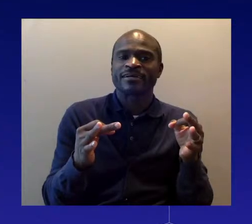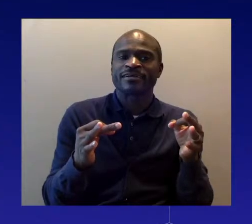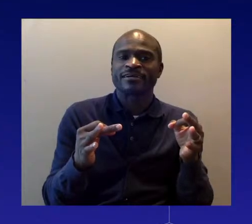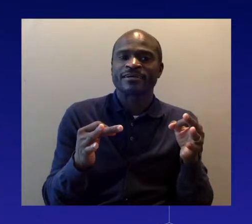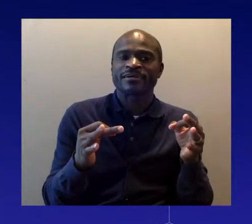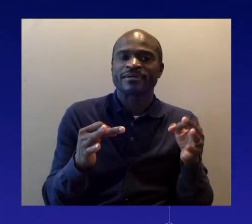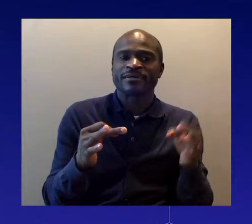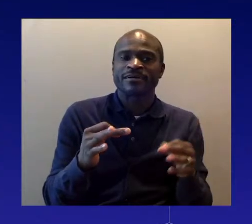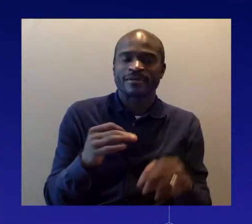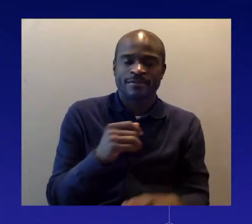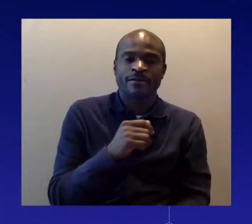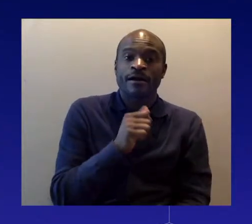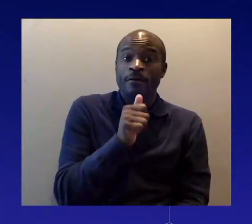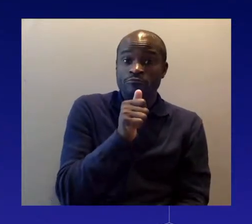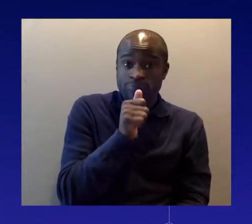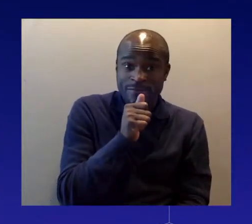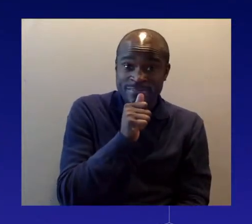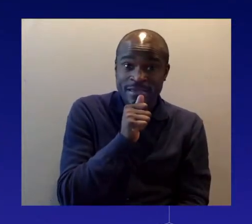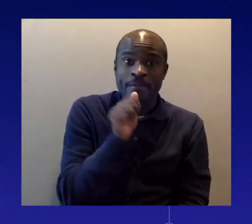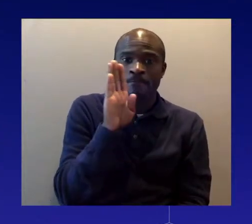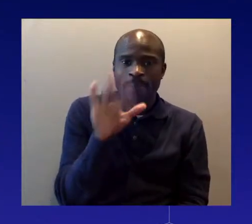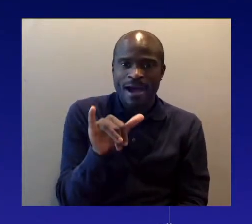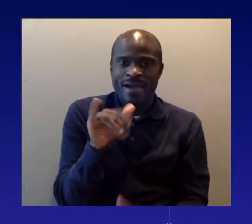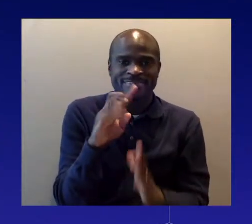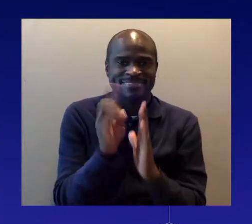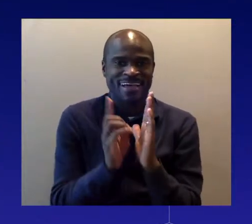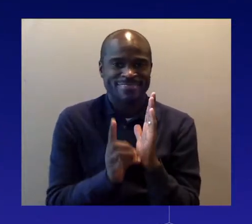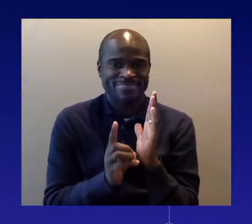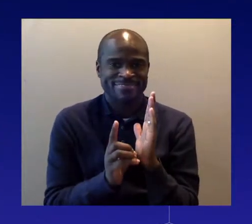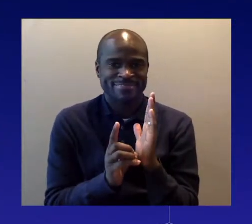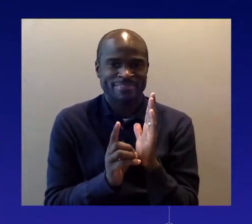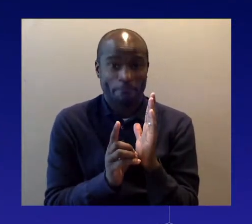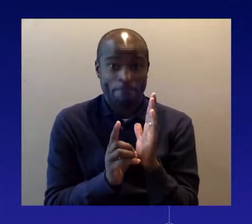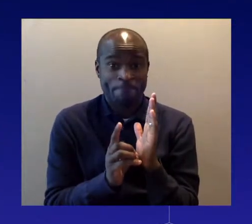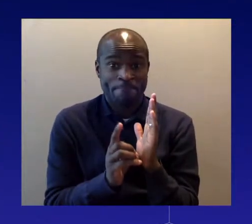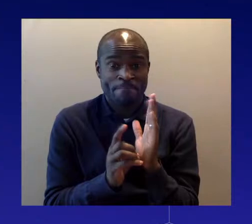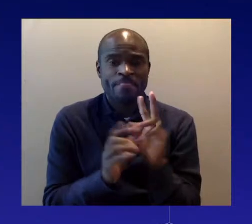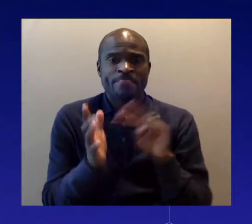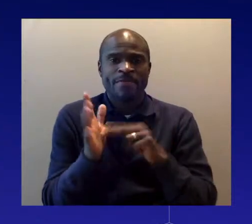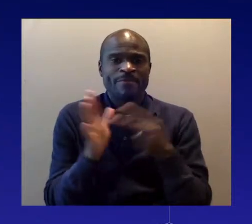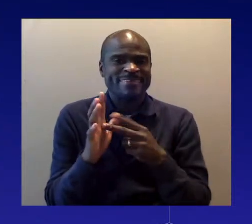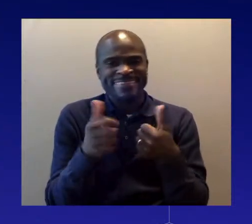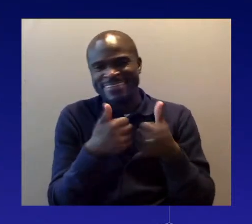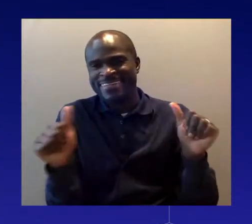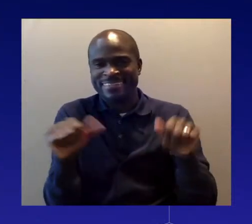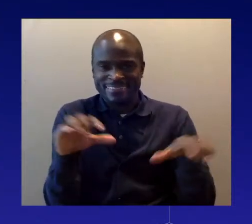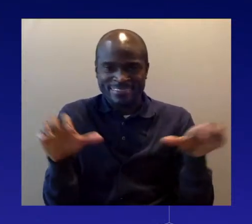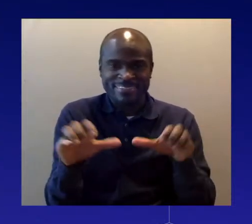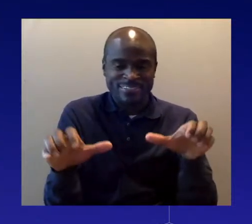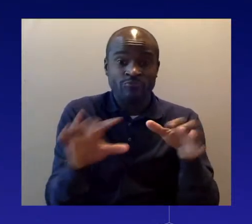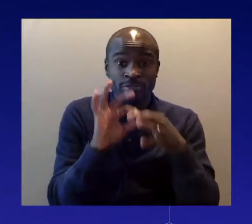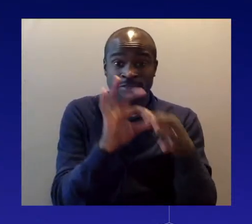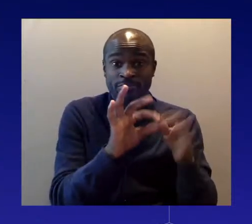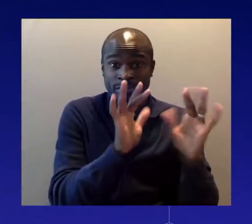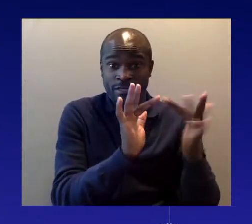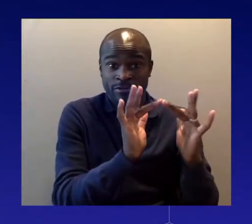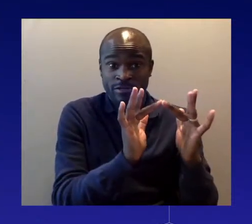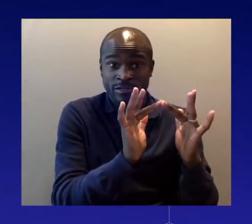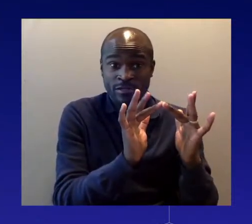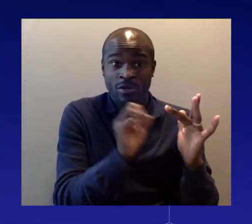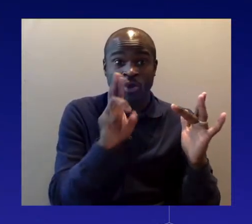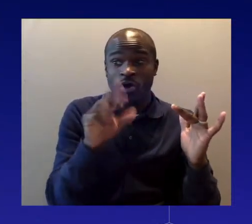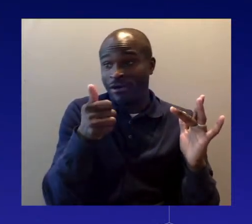by design. So that everything that we did with regard to the internet and everything that anyone wanted to